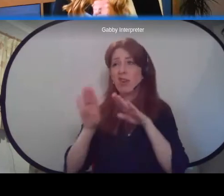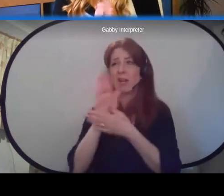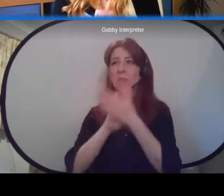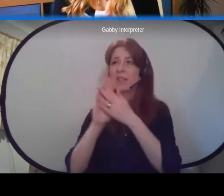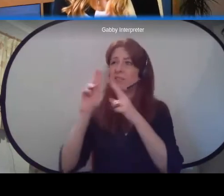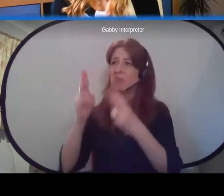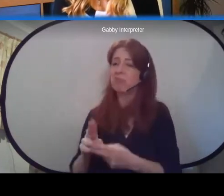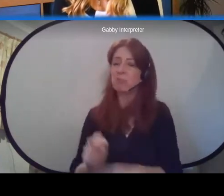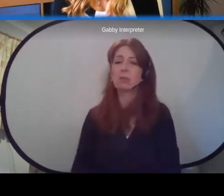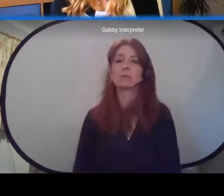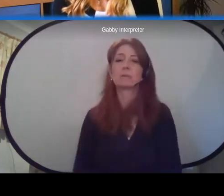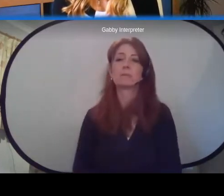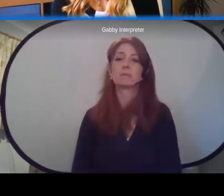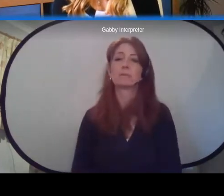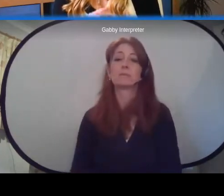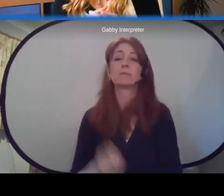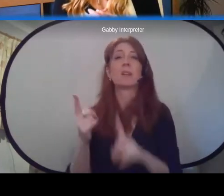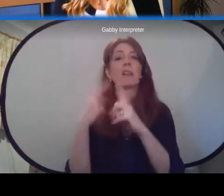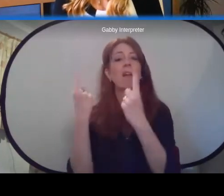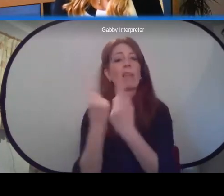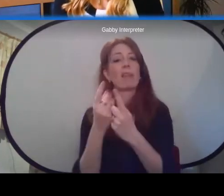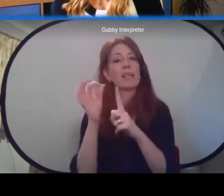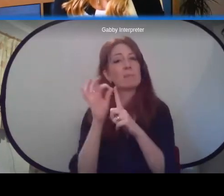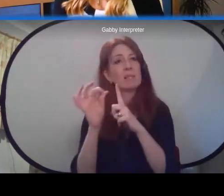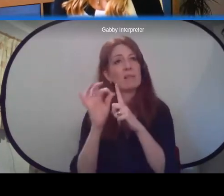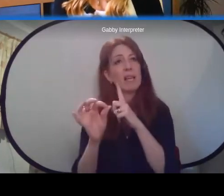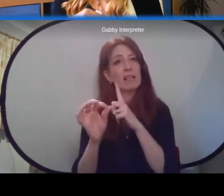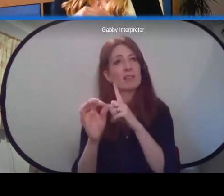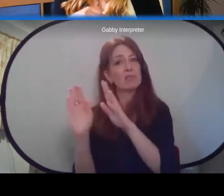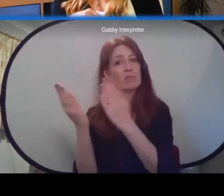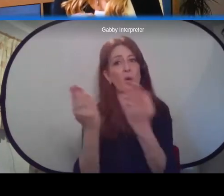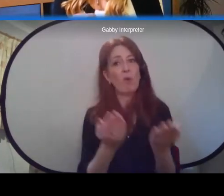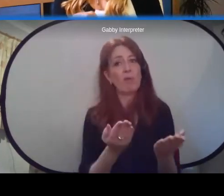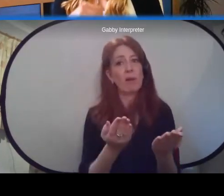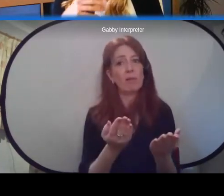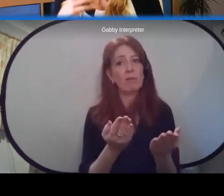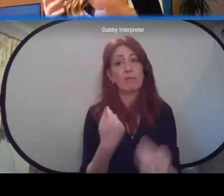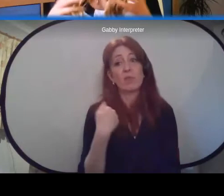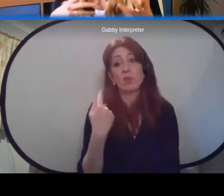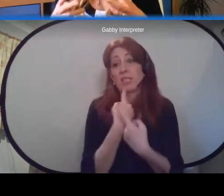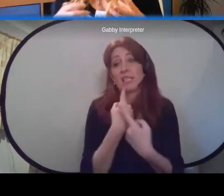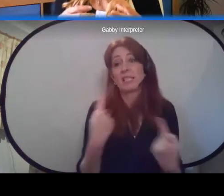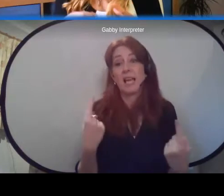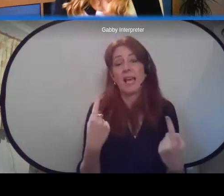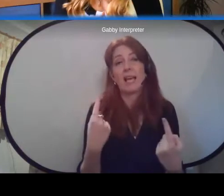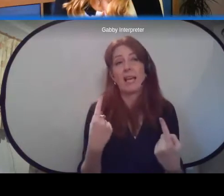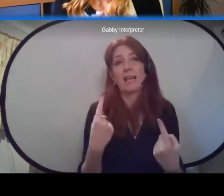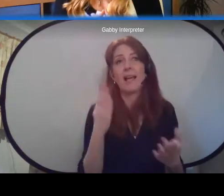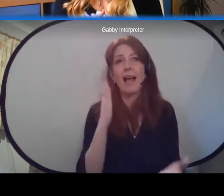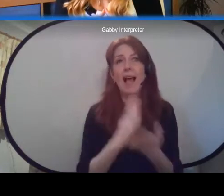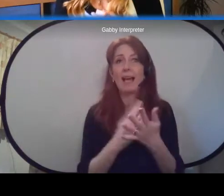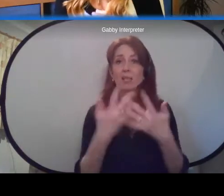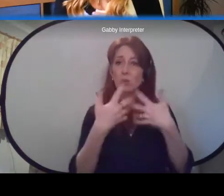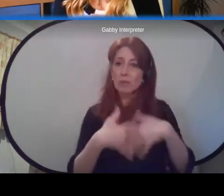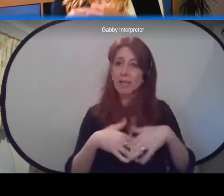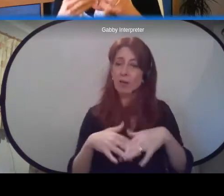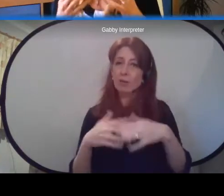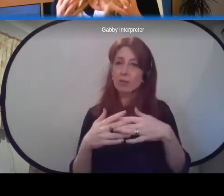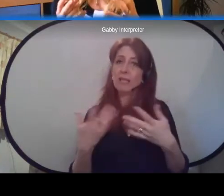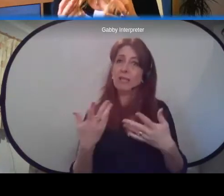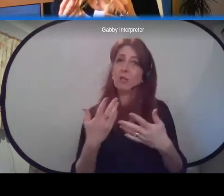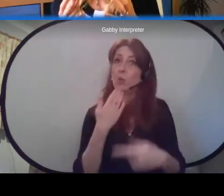is diversification in your offerings. So, and I'm not just saying in terms of, you know, the actual technology that you bring in, but